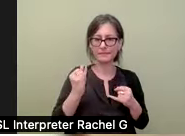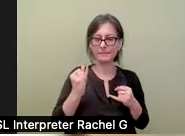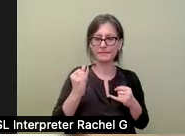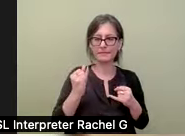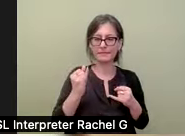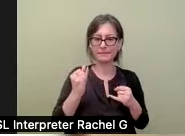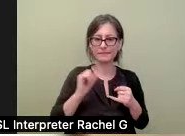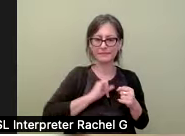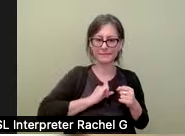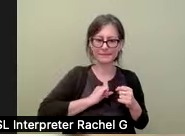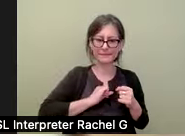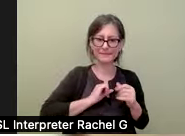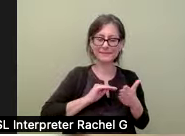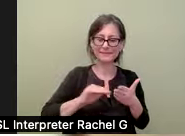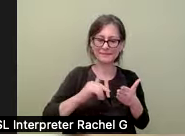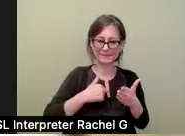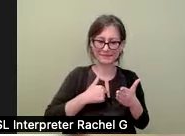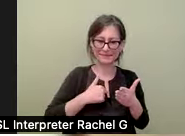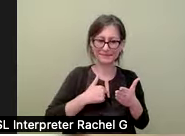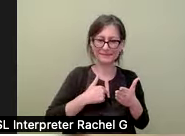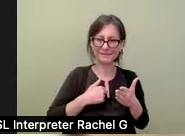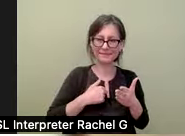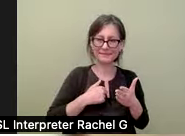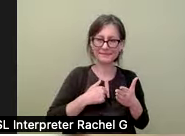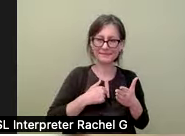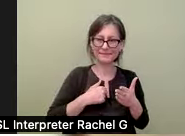a, excuse me.